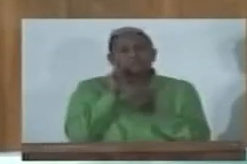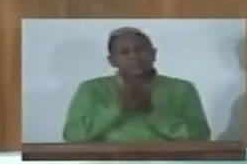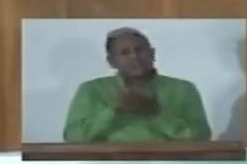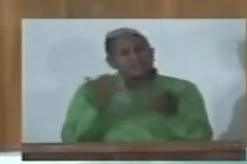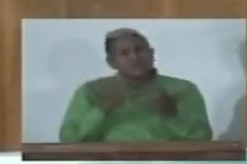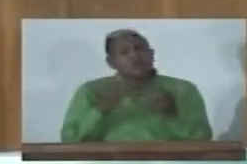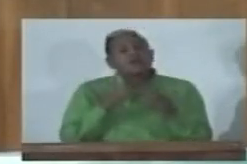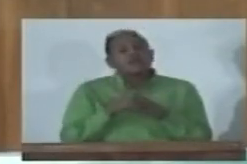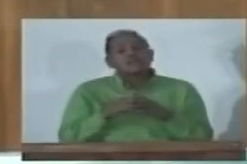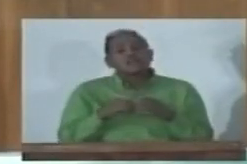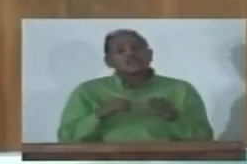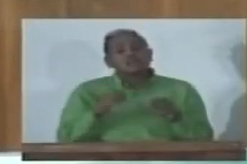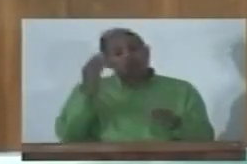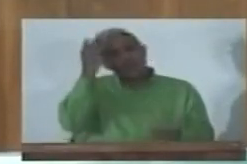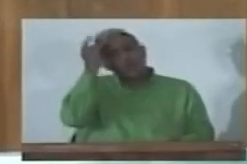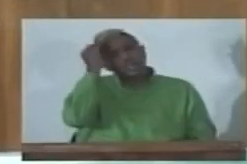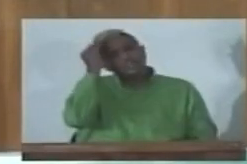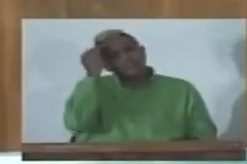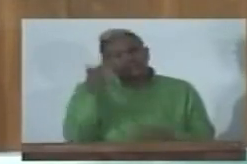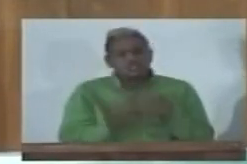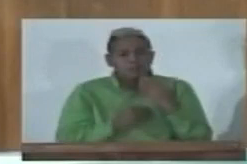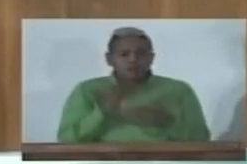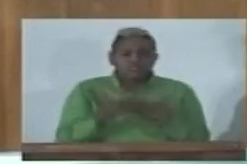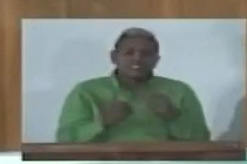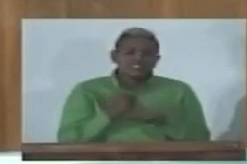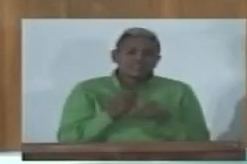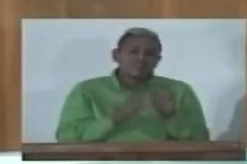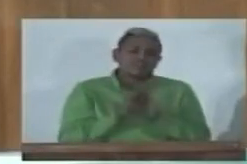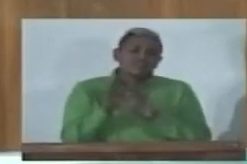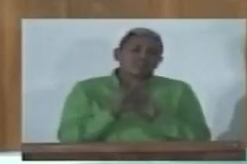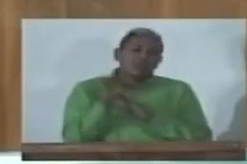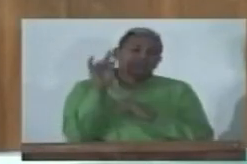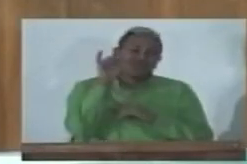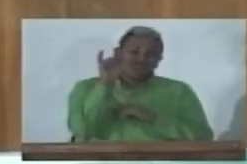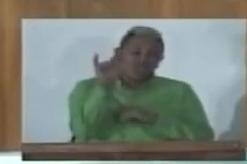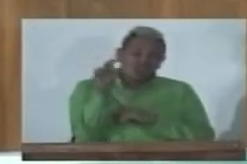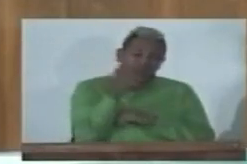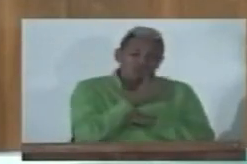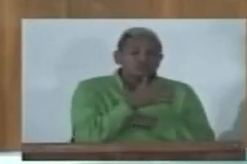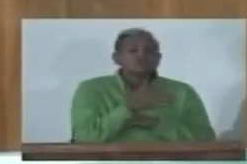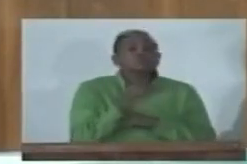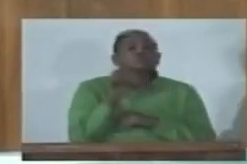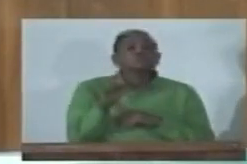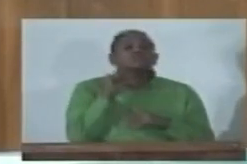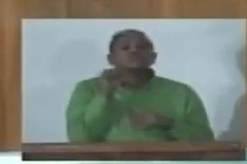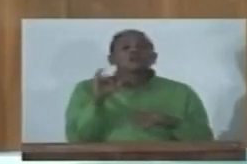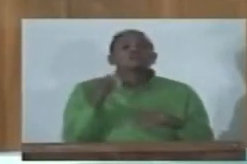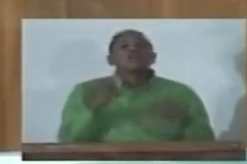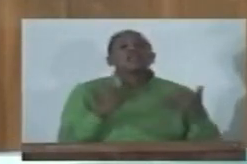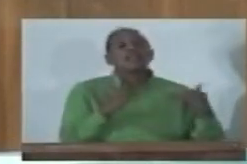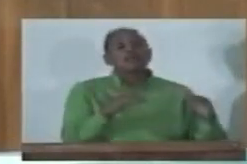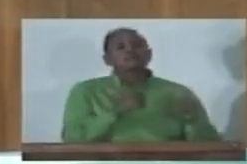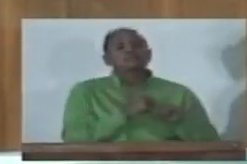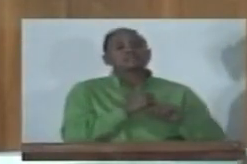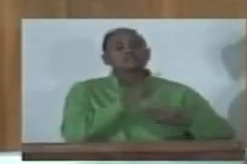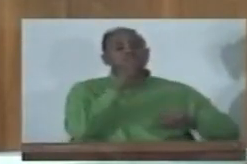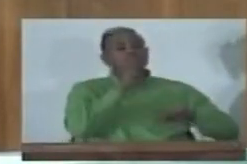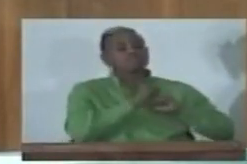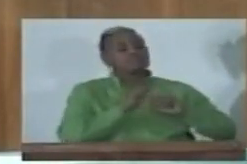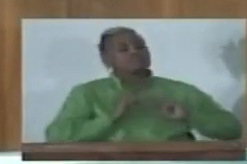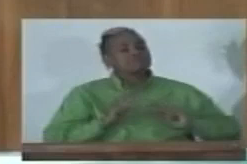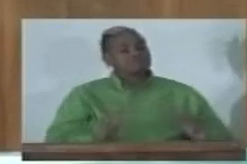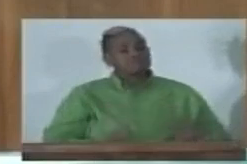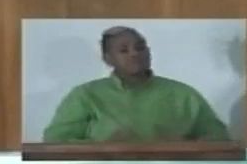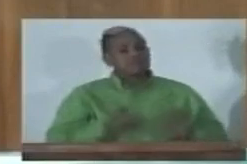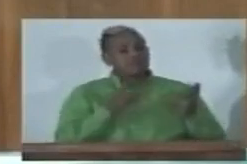the contemplation of development of the airport, that it should not just be limited to the actual physical